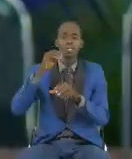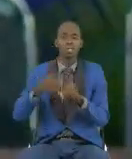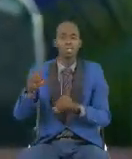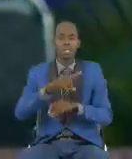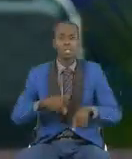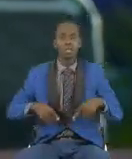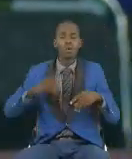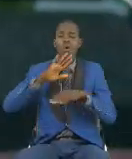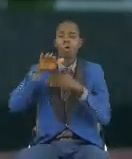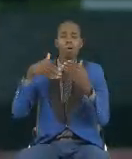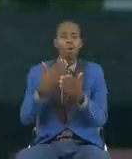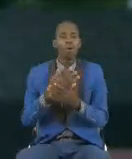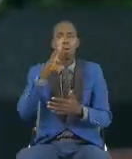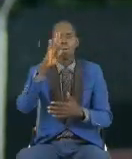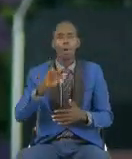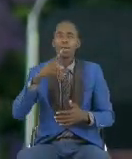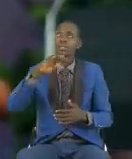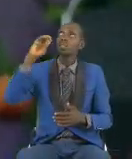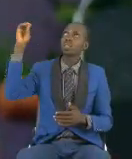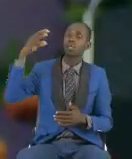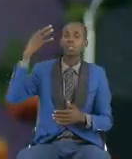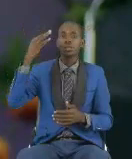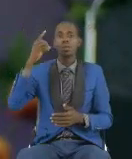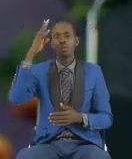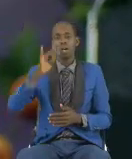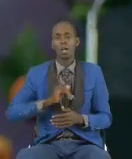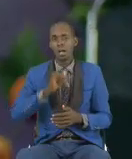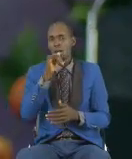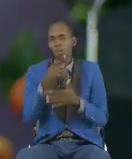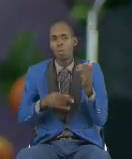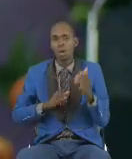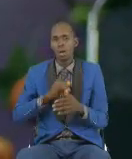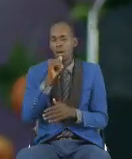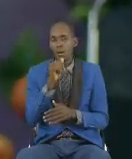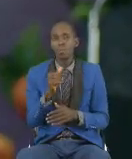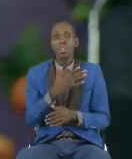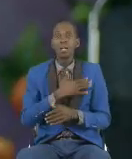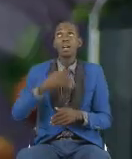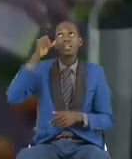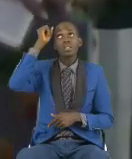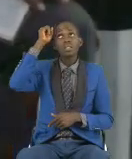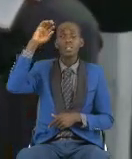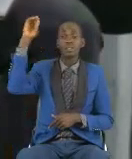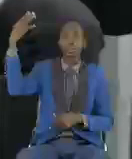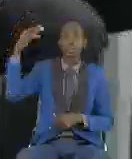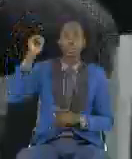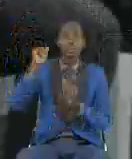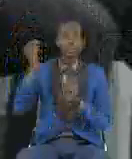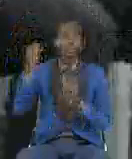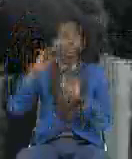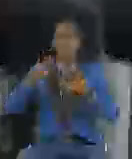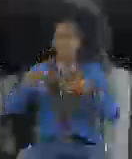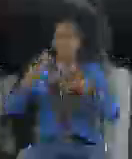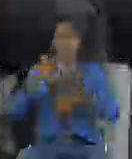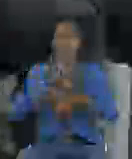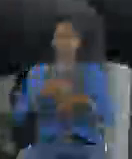by the grace of God, I am what I am. And his grace, which was bestowed upon me, was